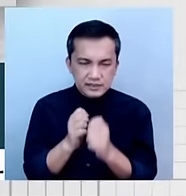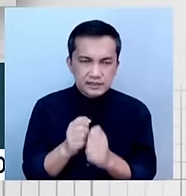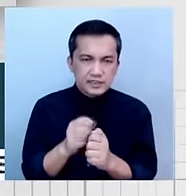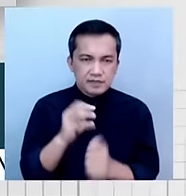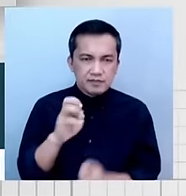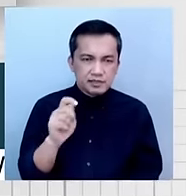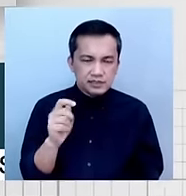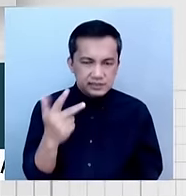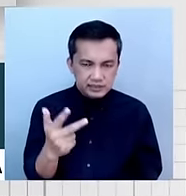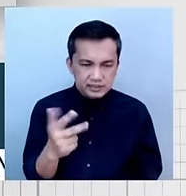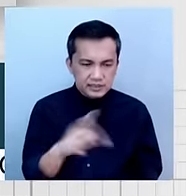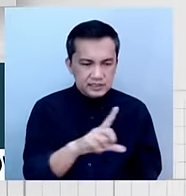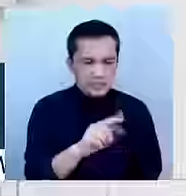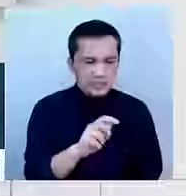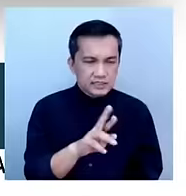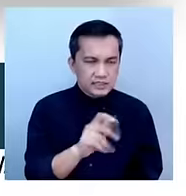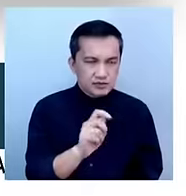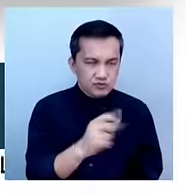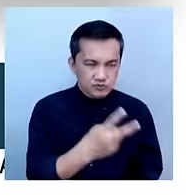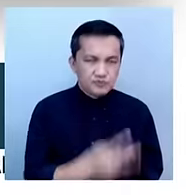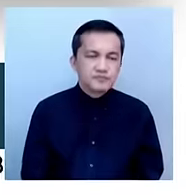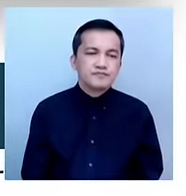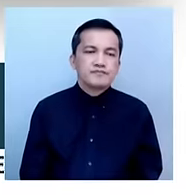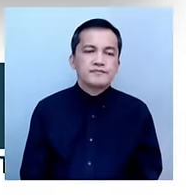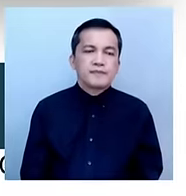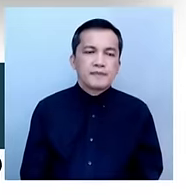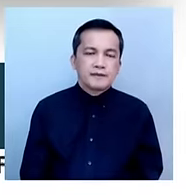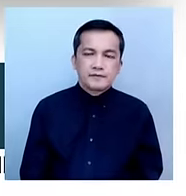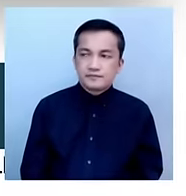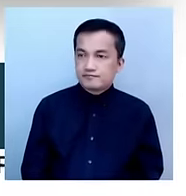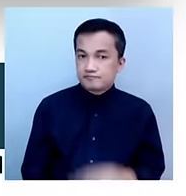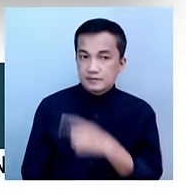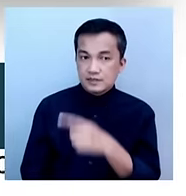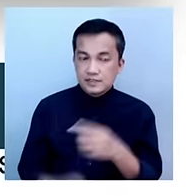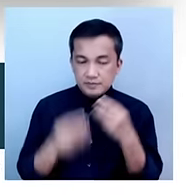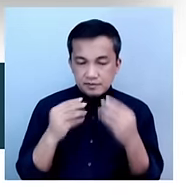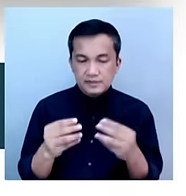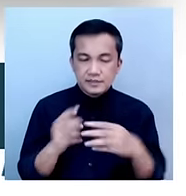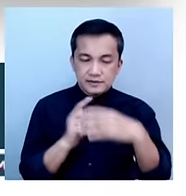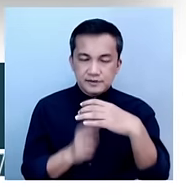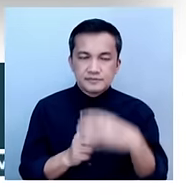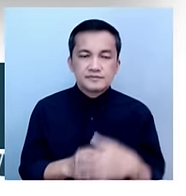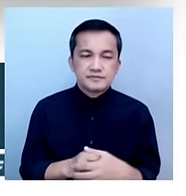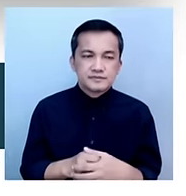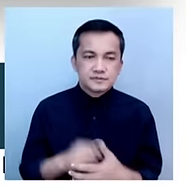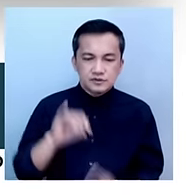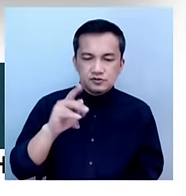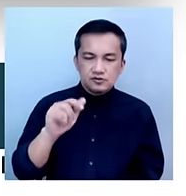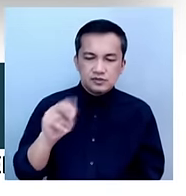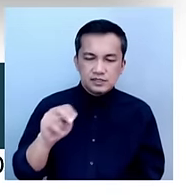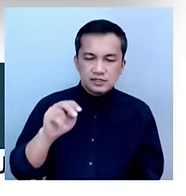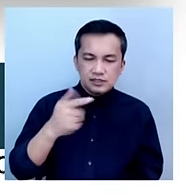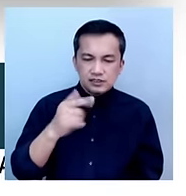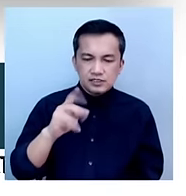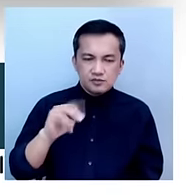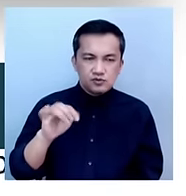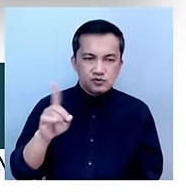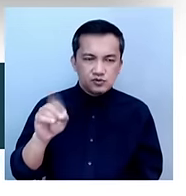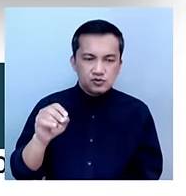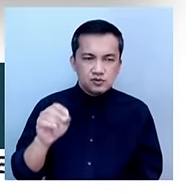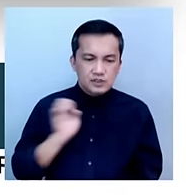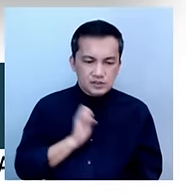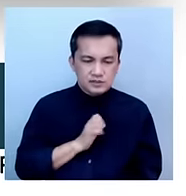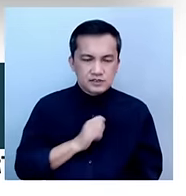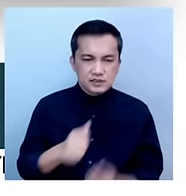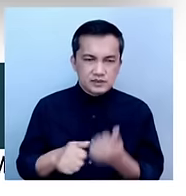and LRT2, among others. In a message to ABS-CBN News, Jonathan Hesmundo, the Executive Assistant to